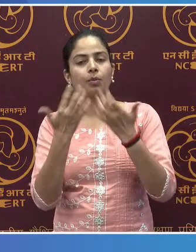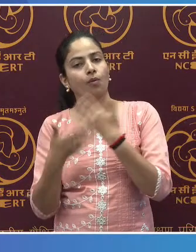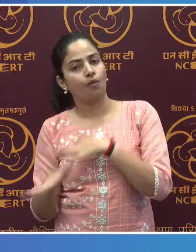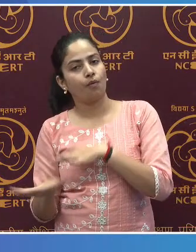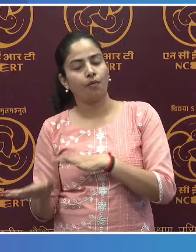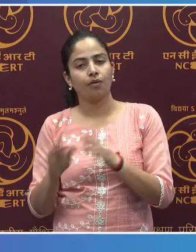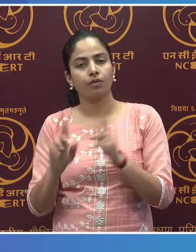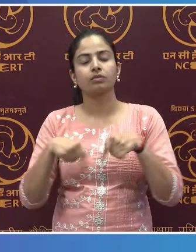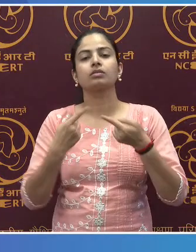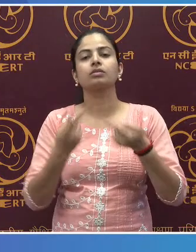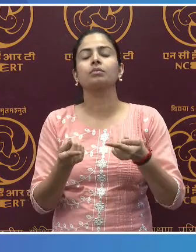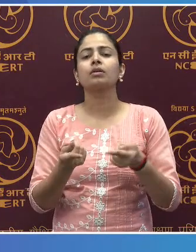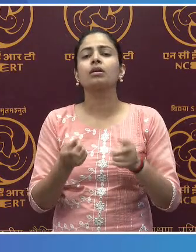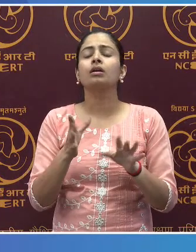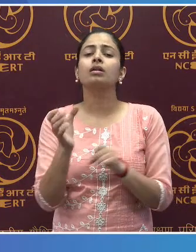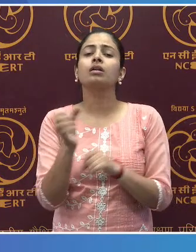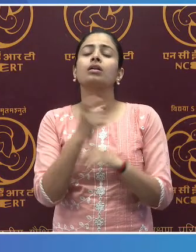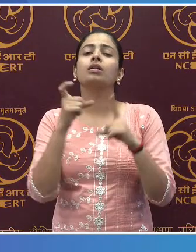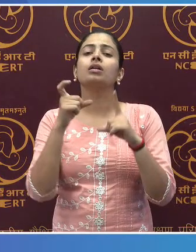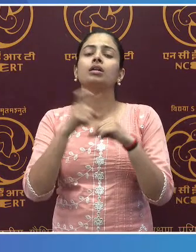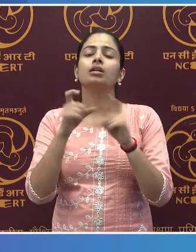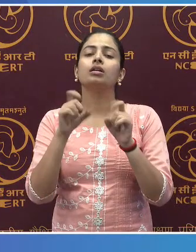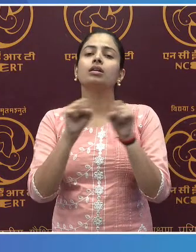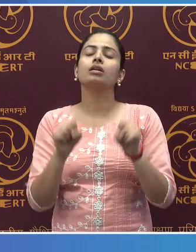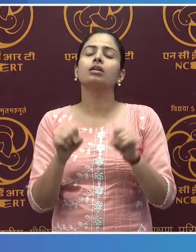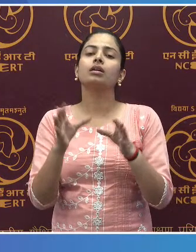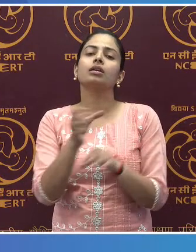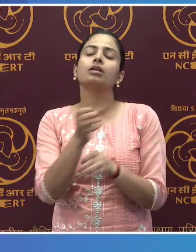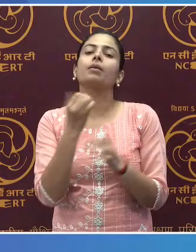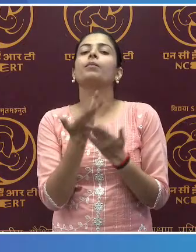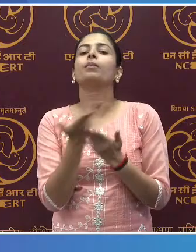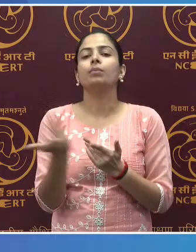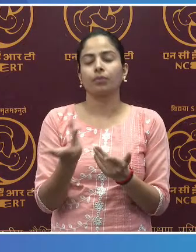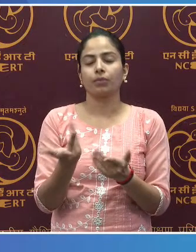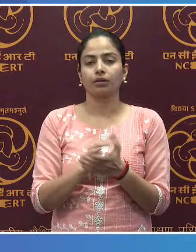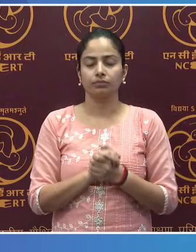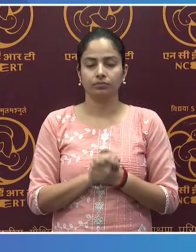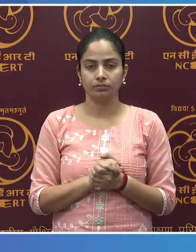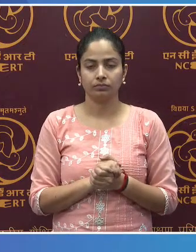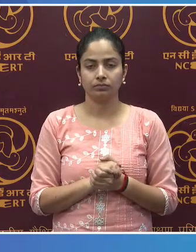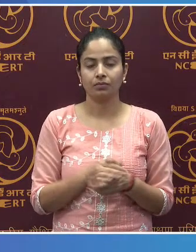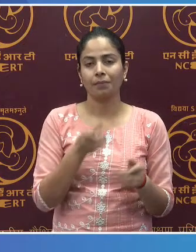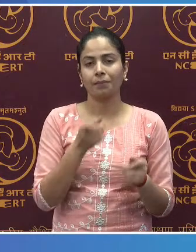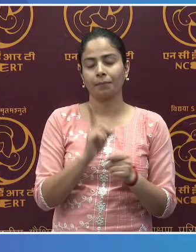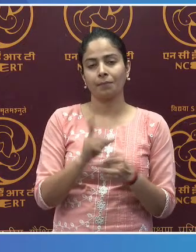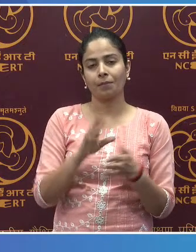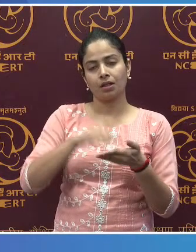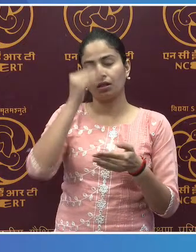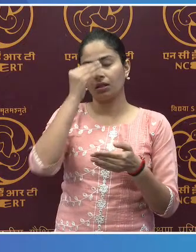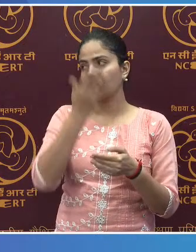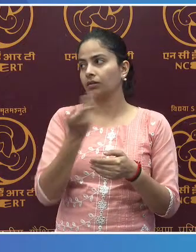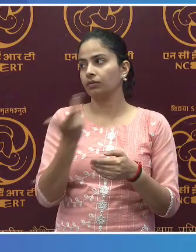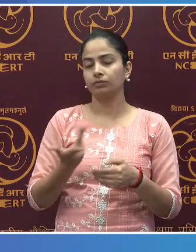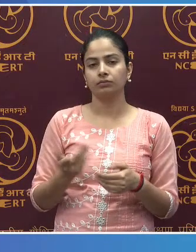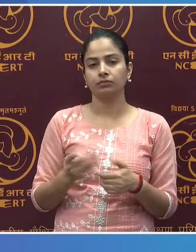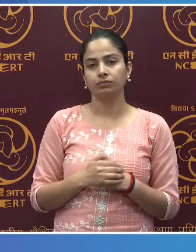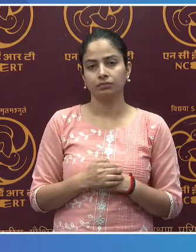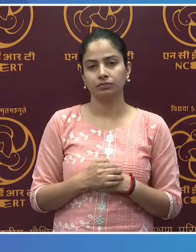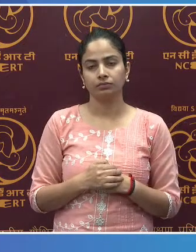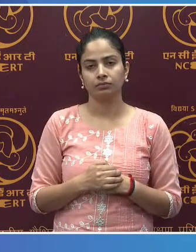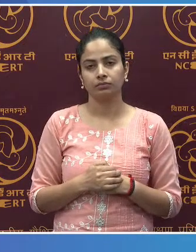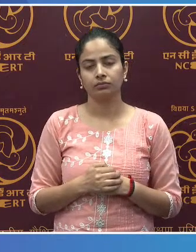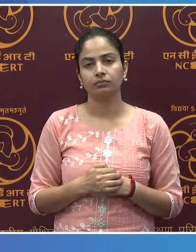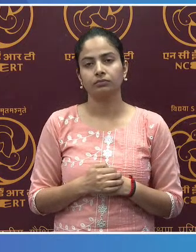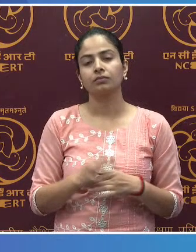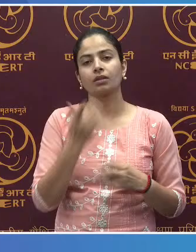then to what degree they are competent in order to deal the present day problem, what they have learned, what is the learning outcome.